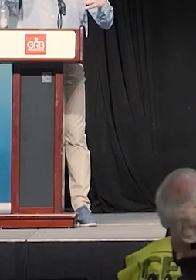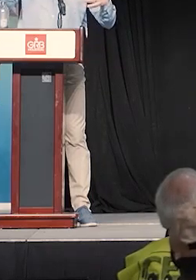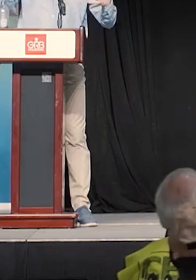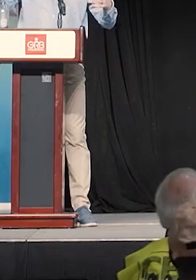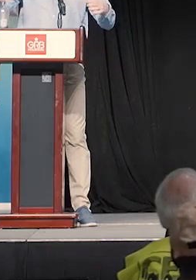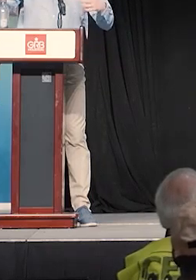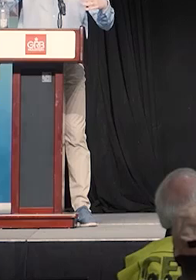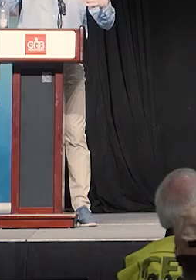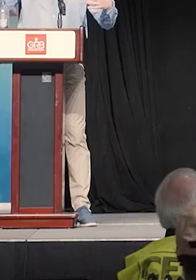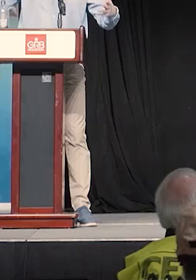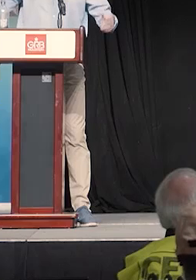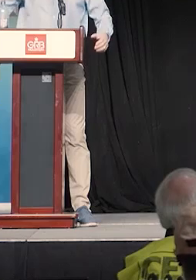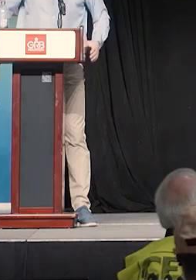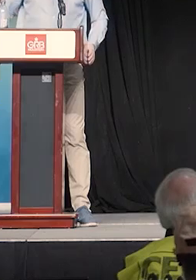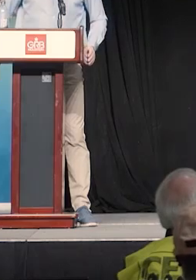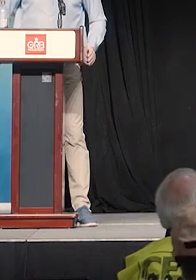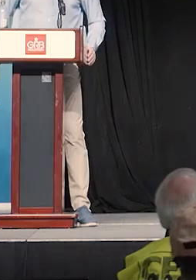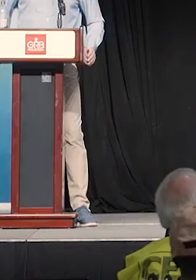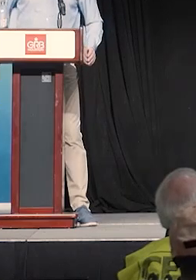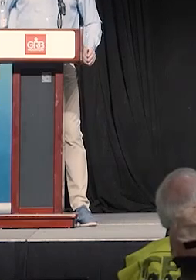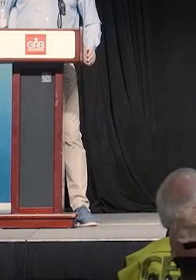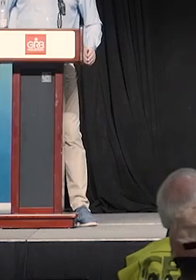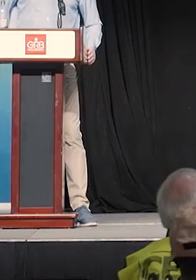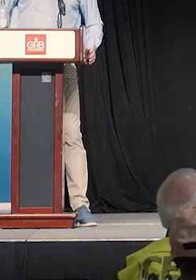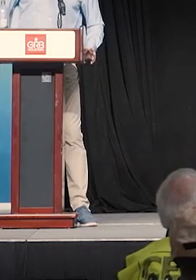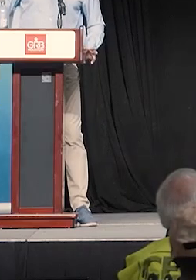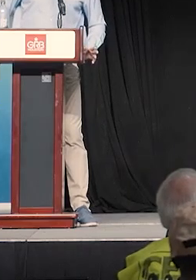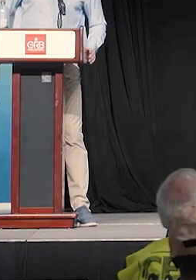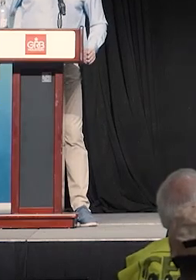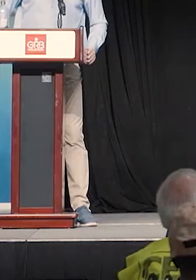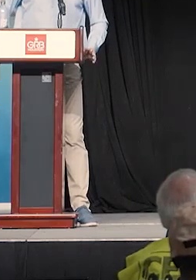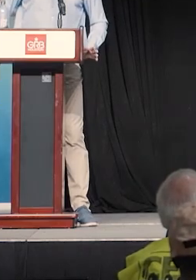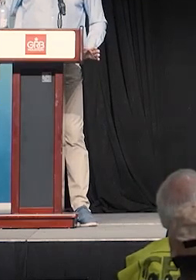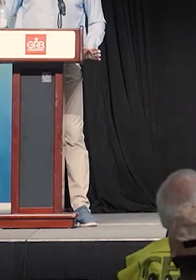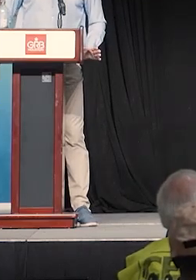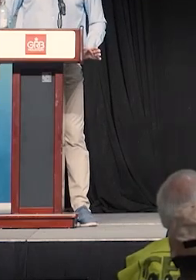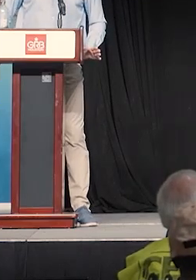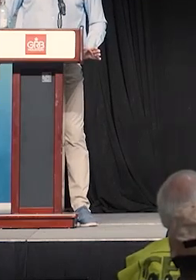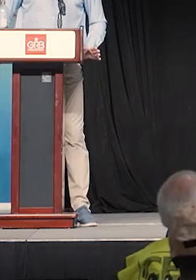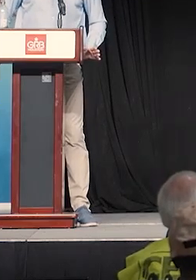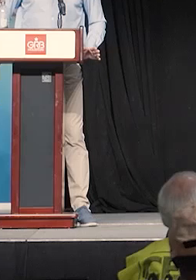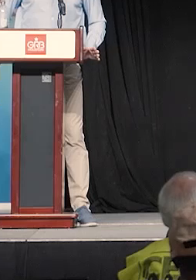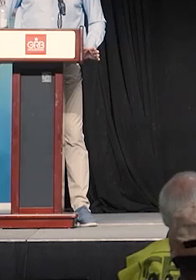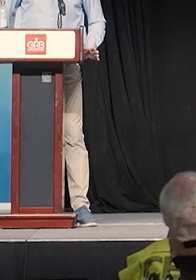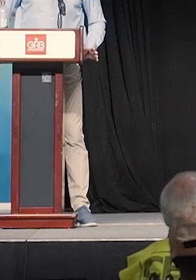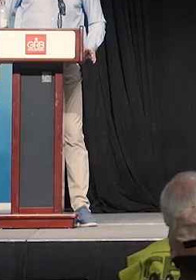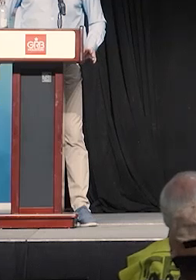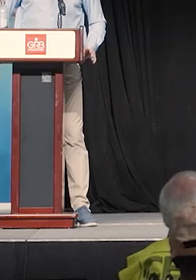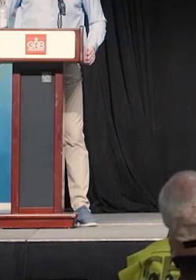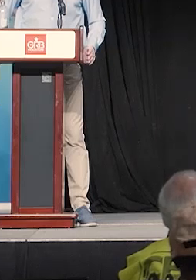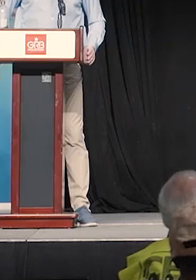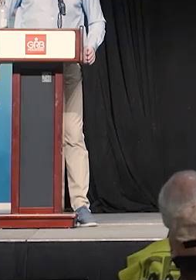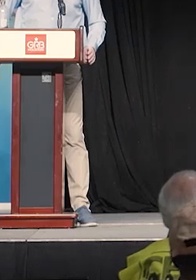the reds are the warmer, the yellows are above normal. If you take a look at June 1st last year, it's a record year for